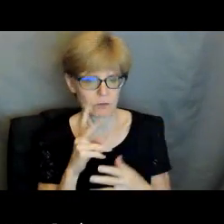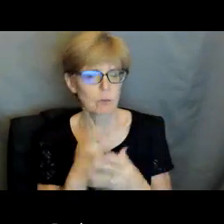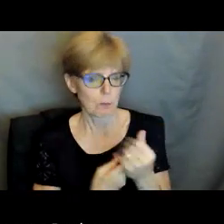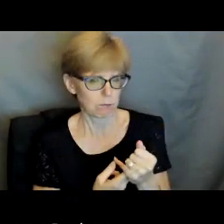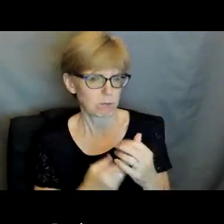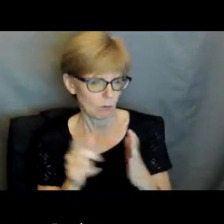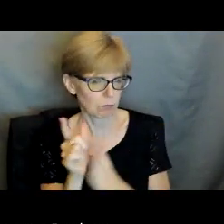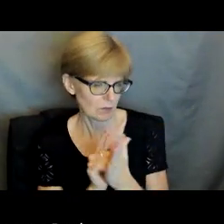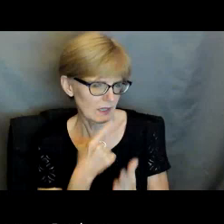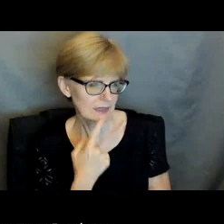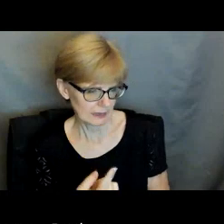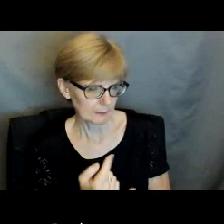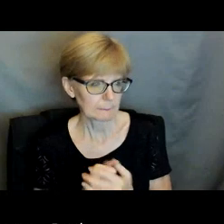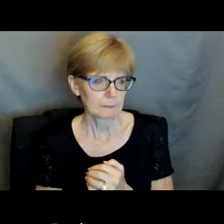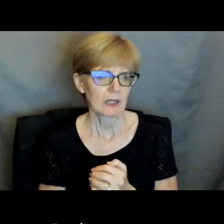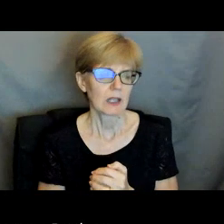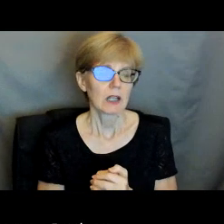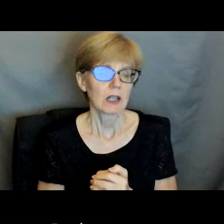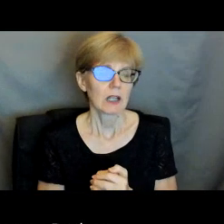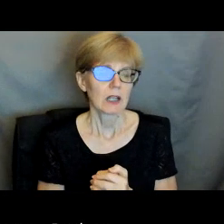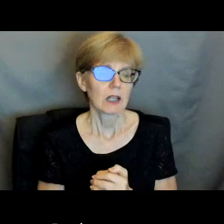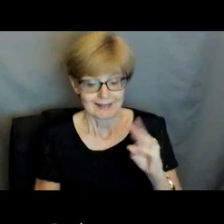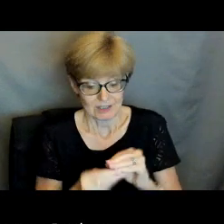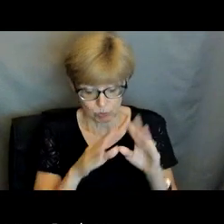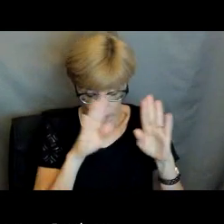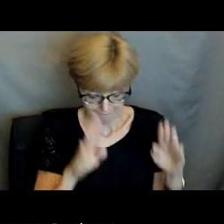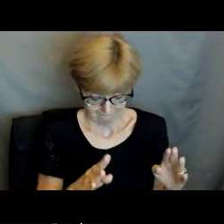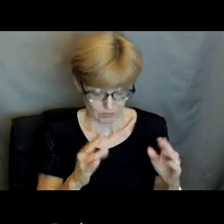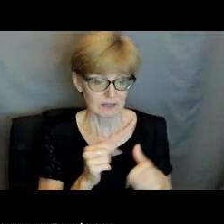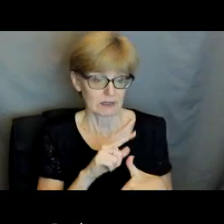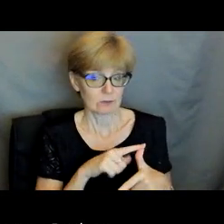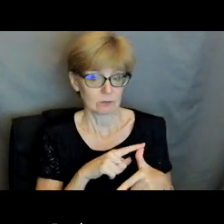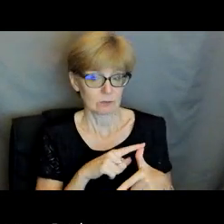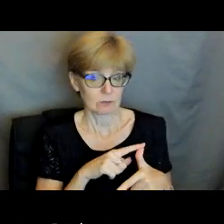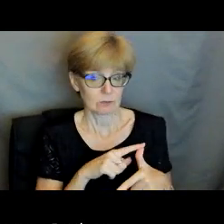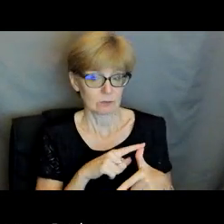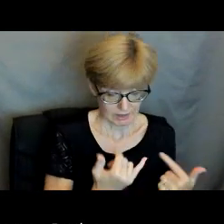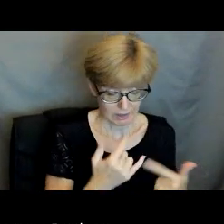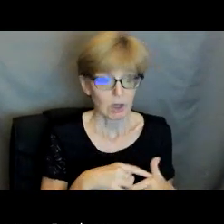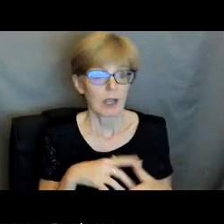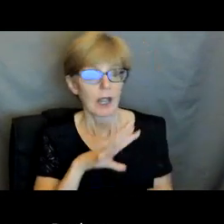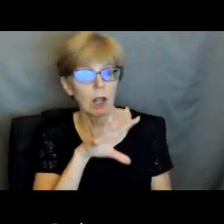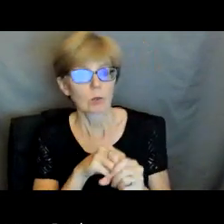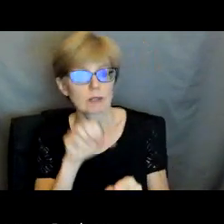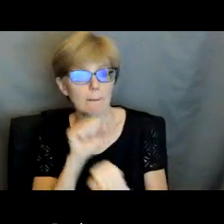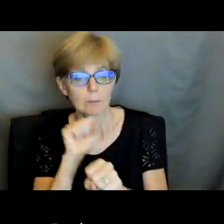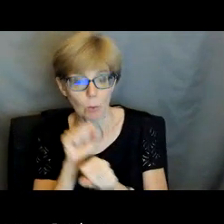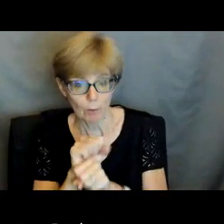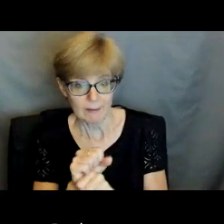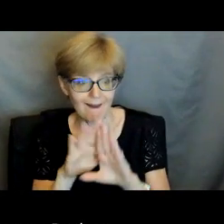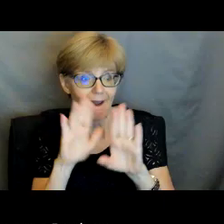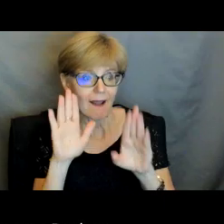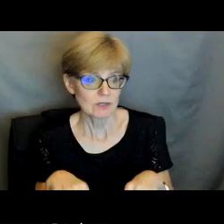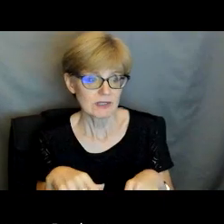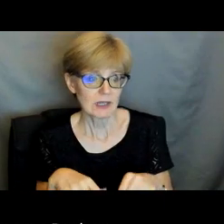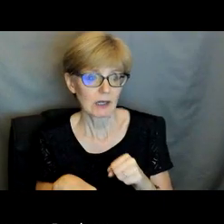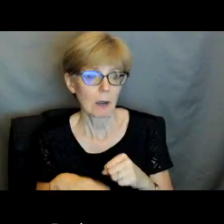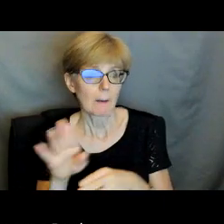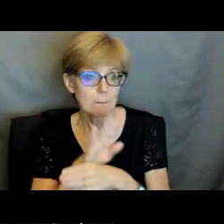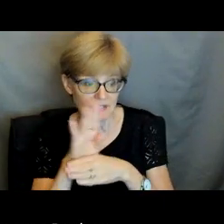addition to housing, which we're discussing today, it also covers employment, commercial property, public accommodations such as